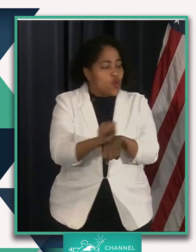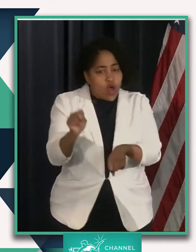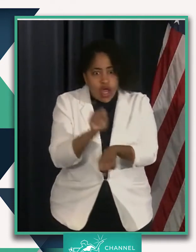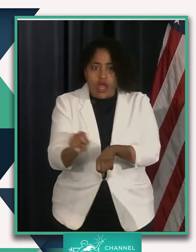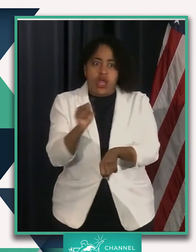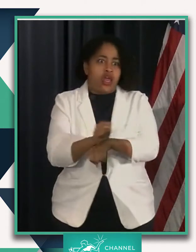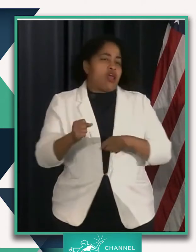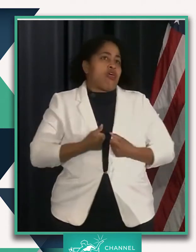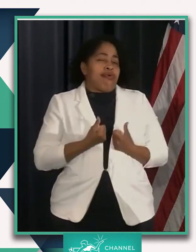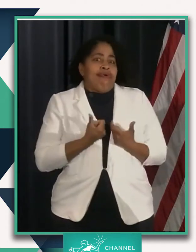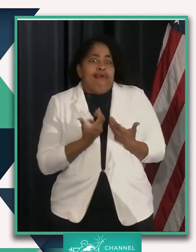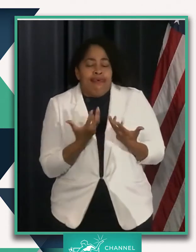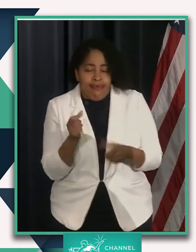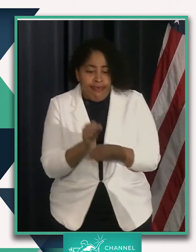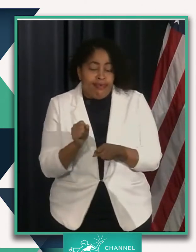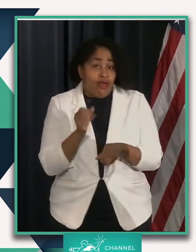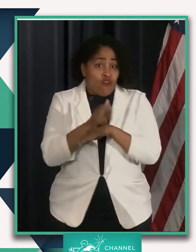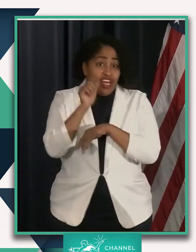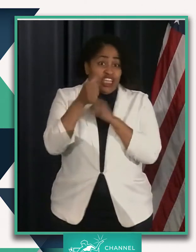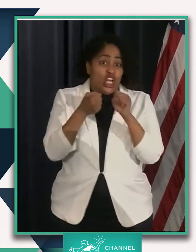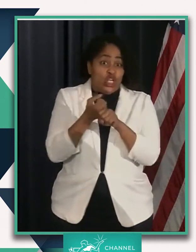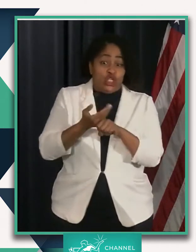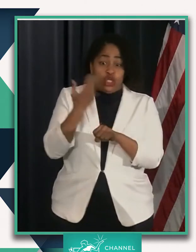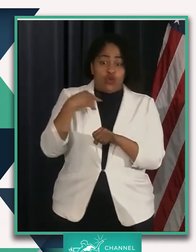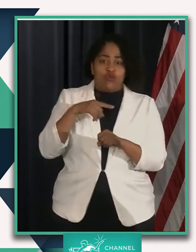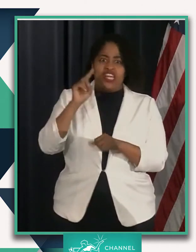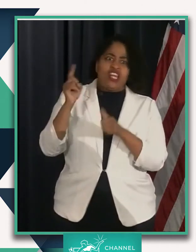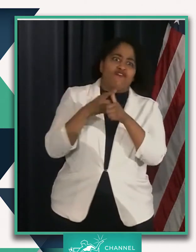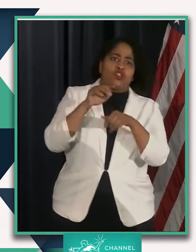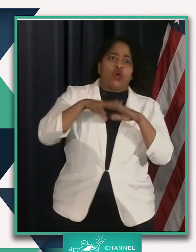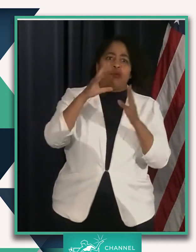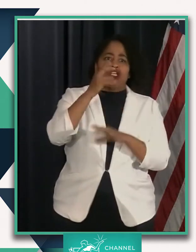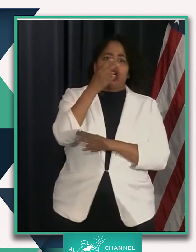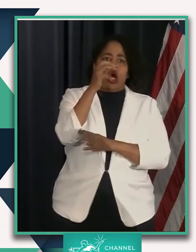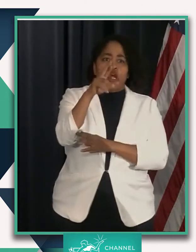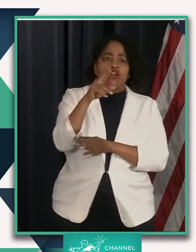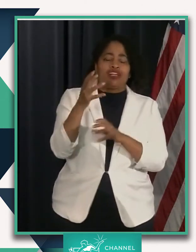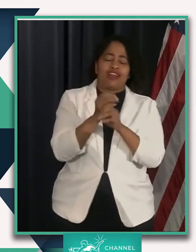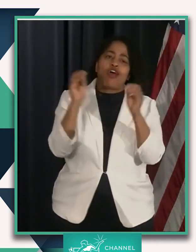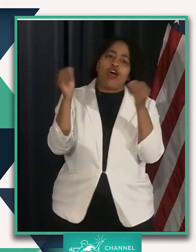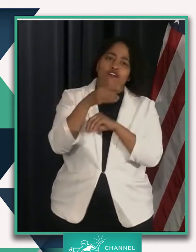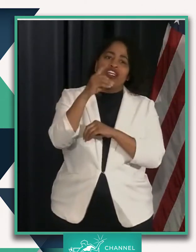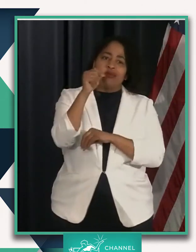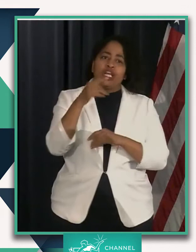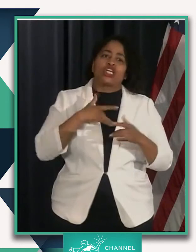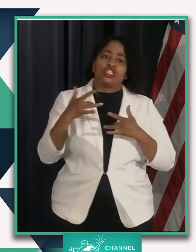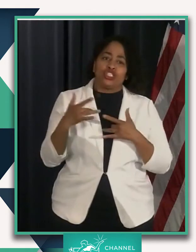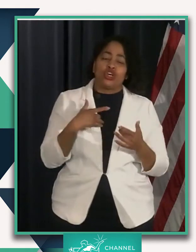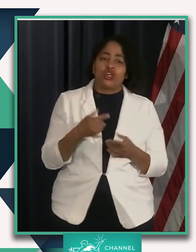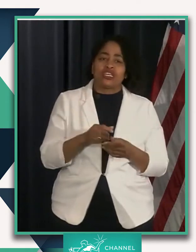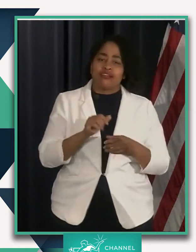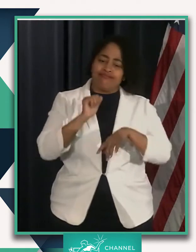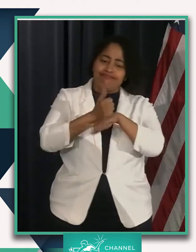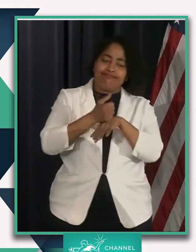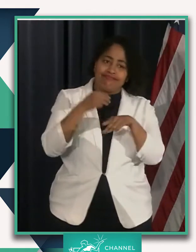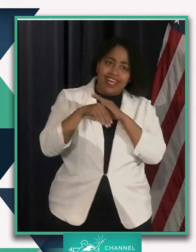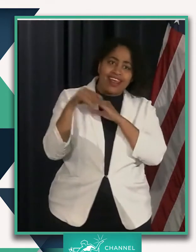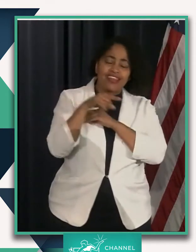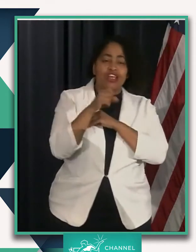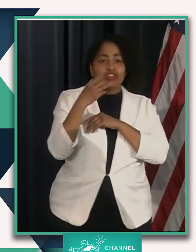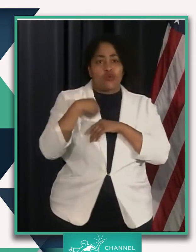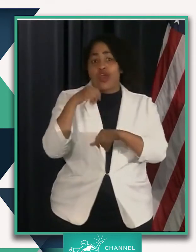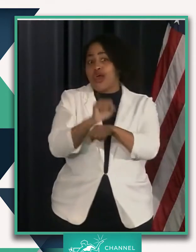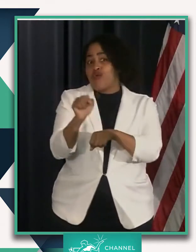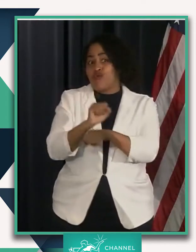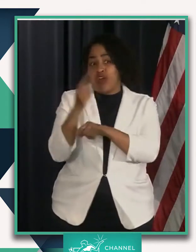tirelessly over 10 years ago when the charter was opened the first time to get an Office of Disability Concerns placed in there. So we've worked